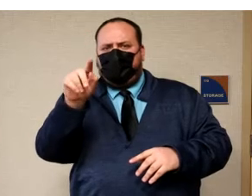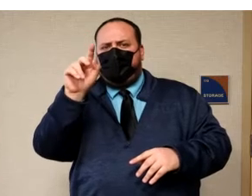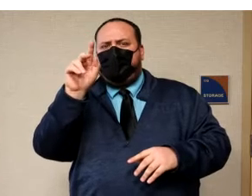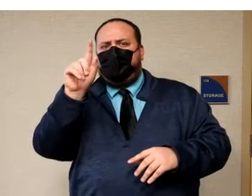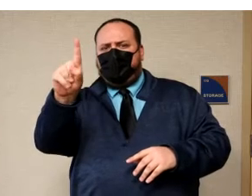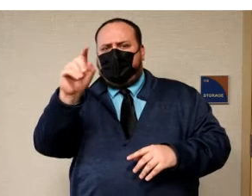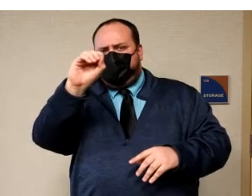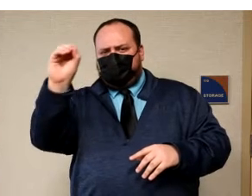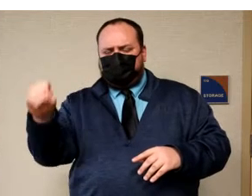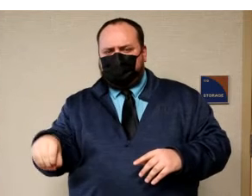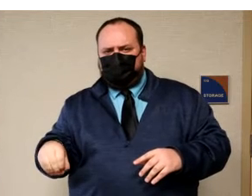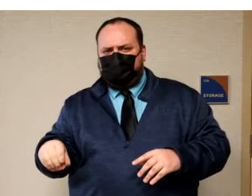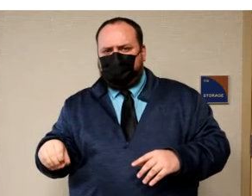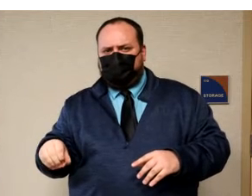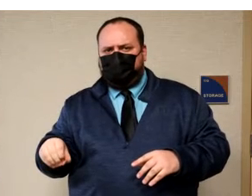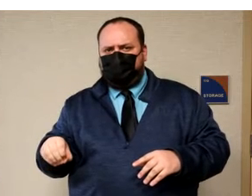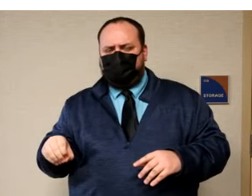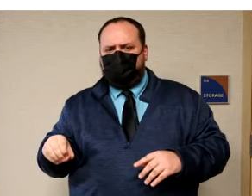42.21%